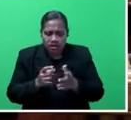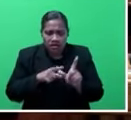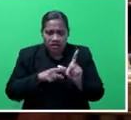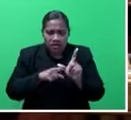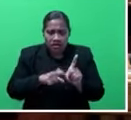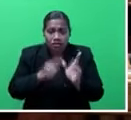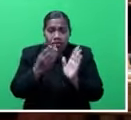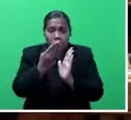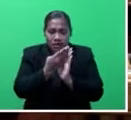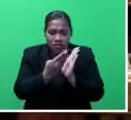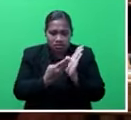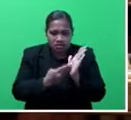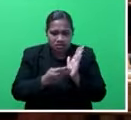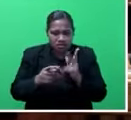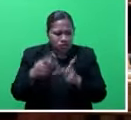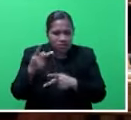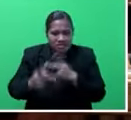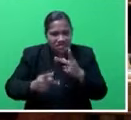budget process.